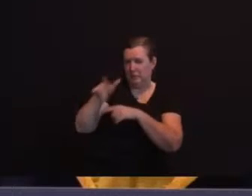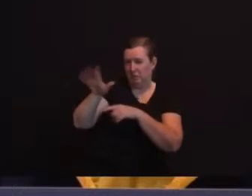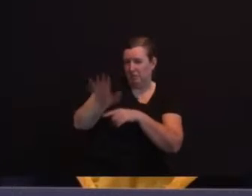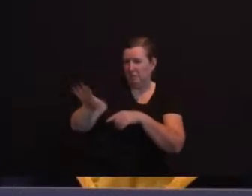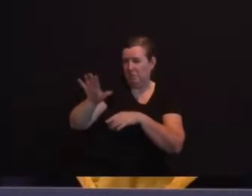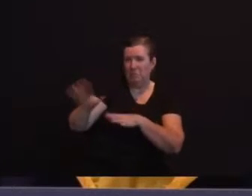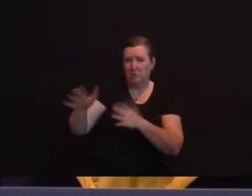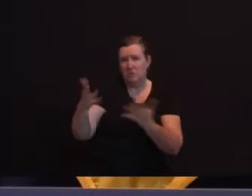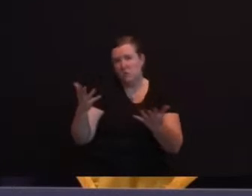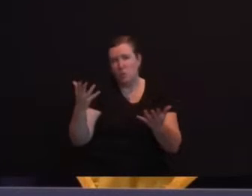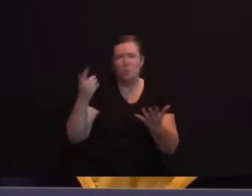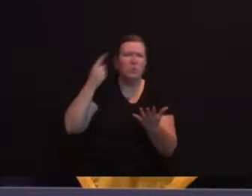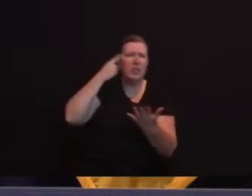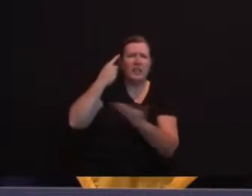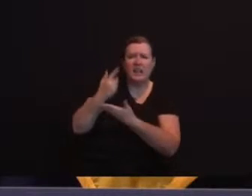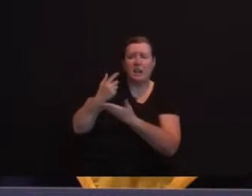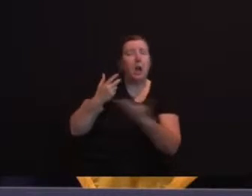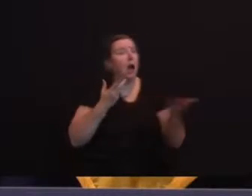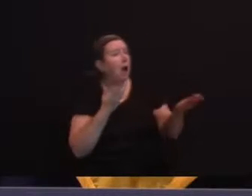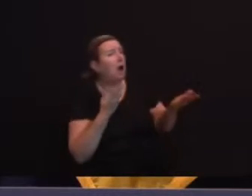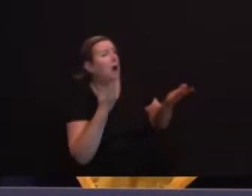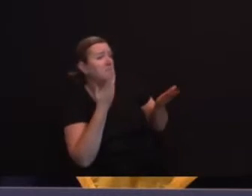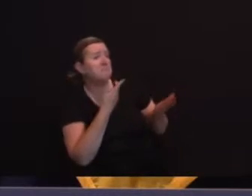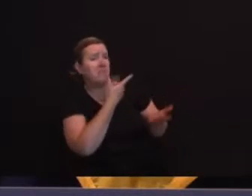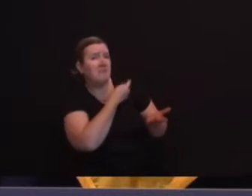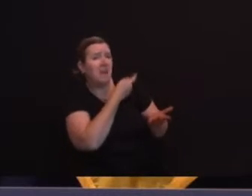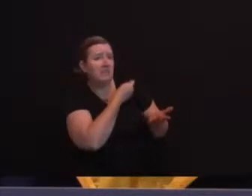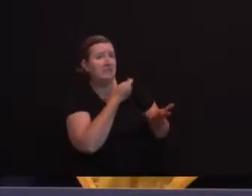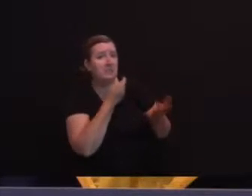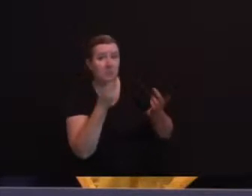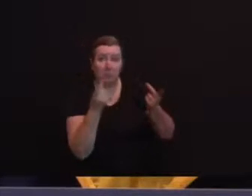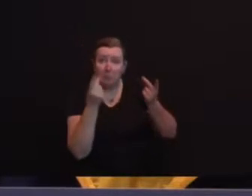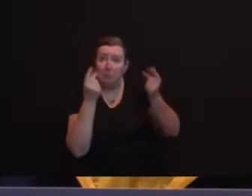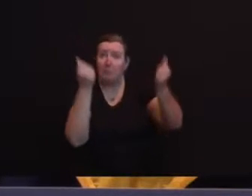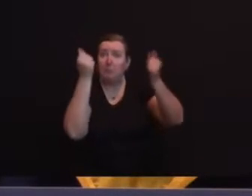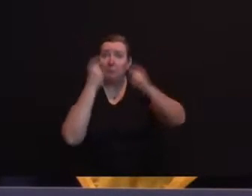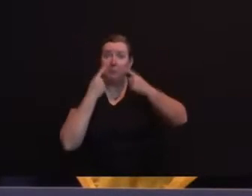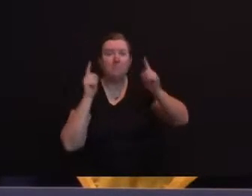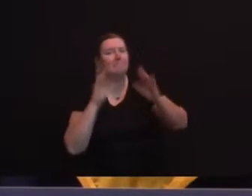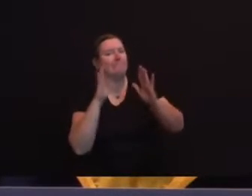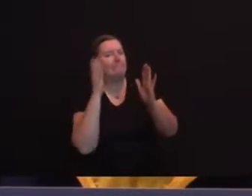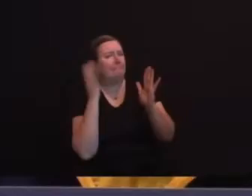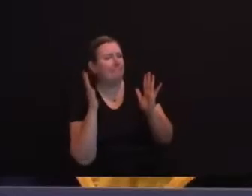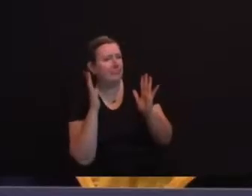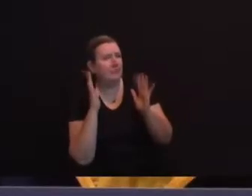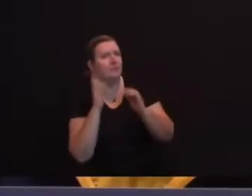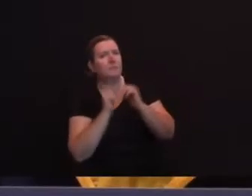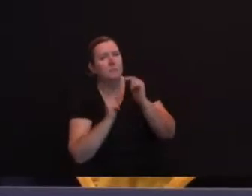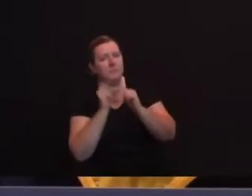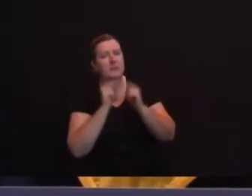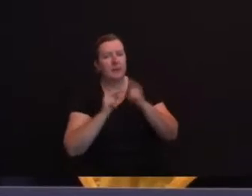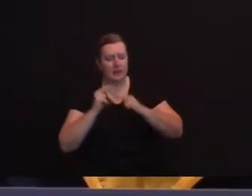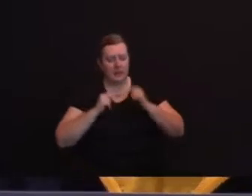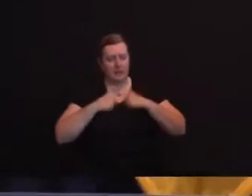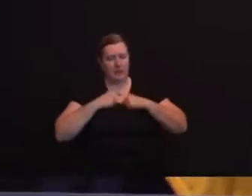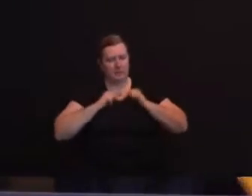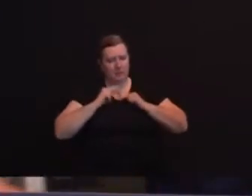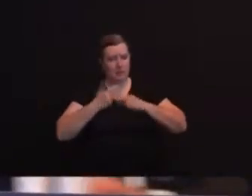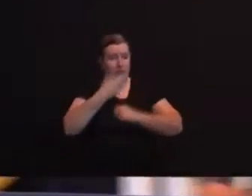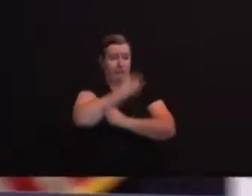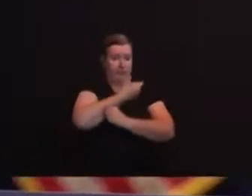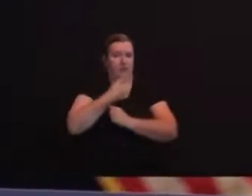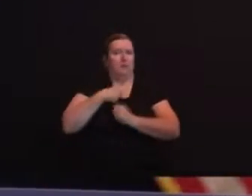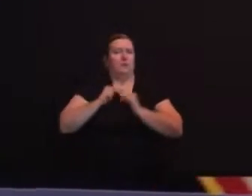distributed? Yeah, the vaccines, I don't think it's going to work right away. We're Yeah, going to, yeah. they're going to build up antibodies and then see how it